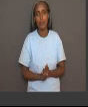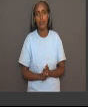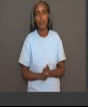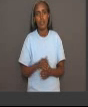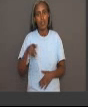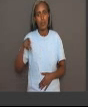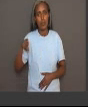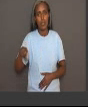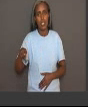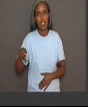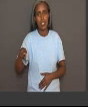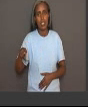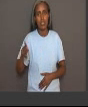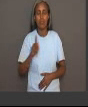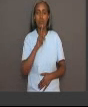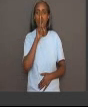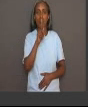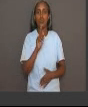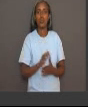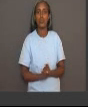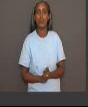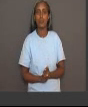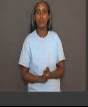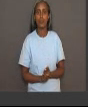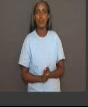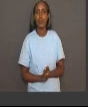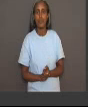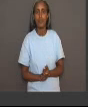then P is true.